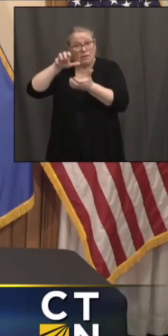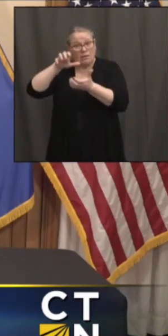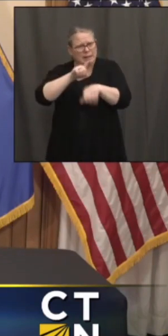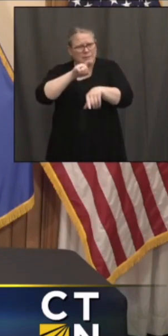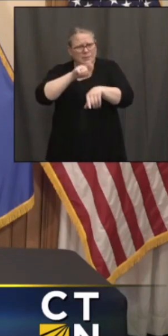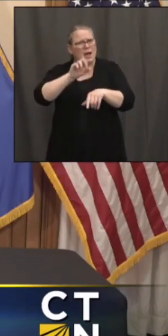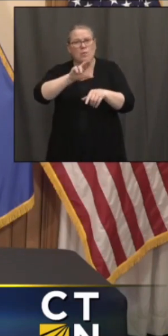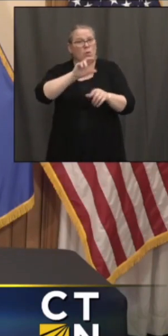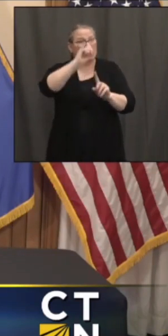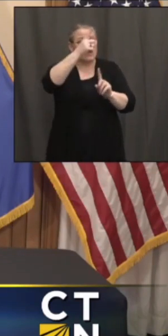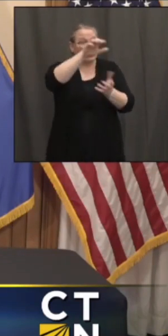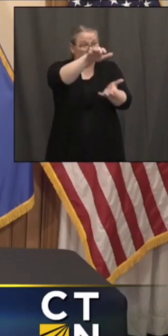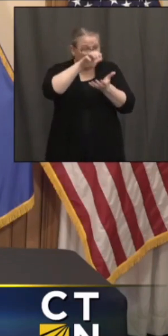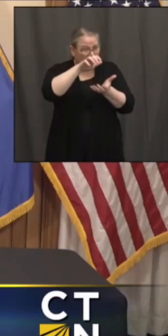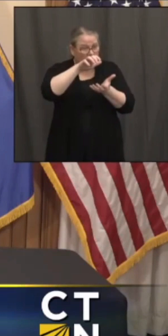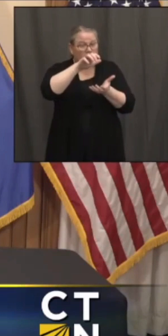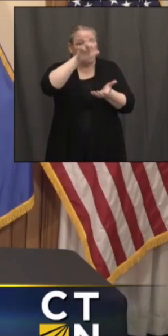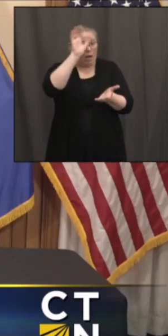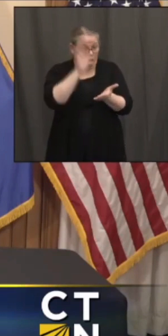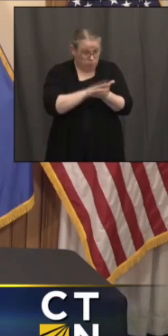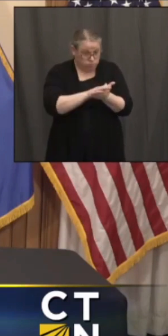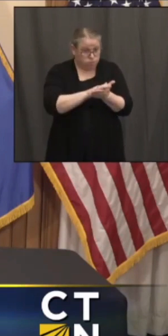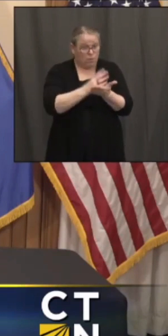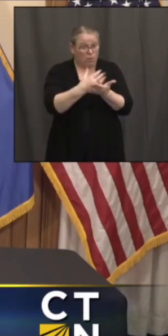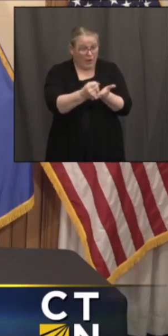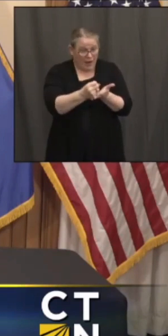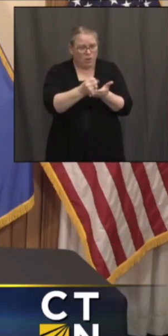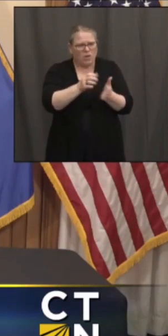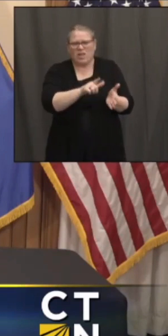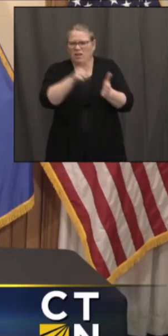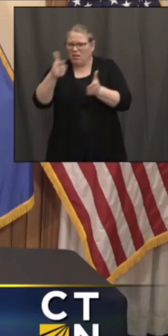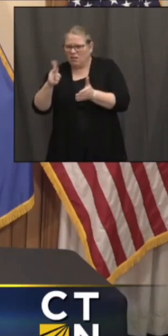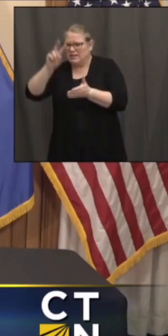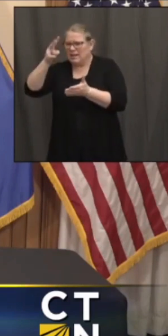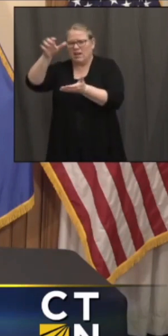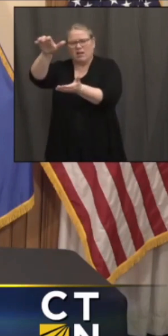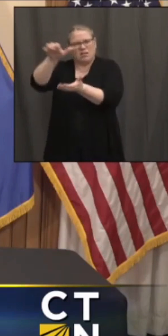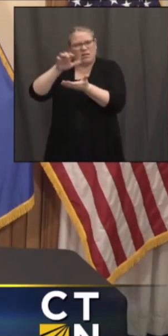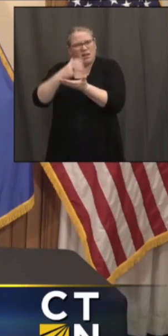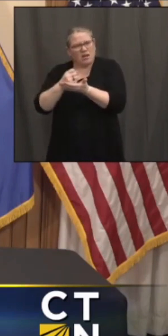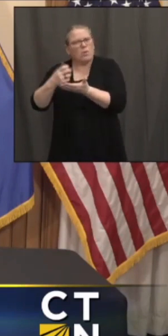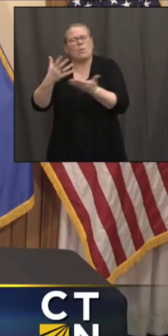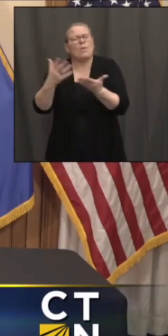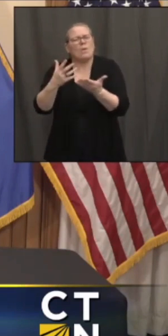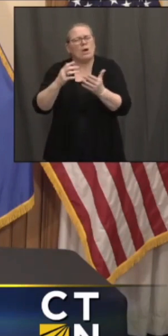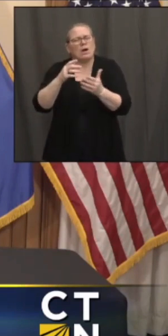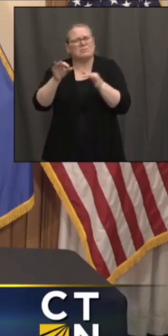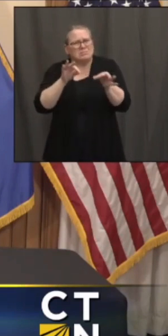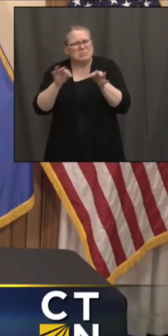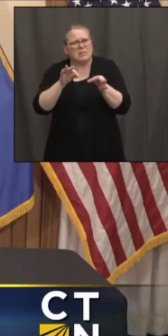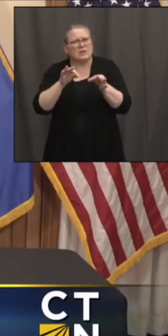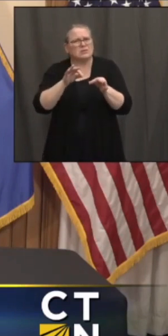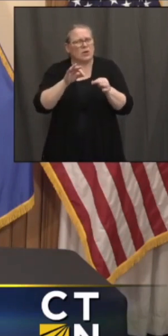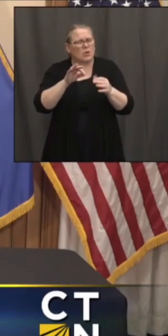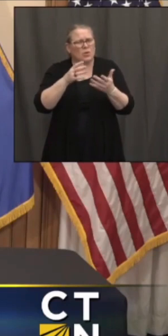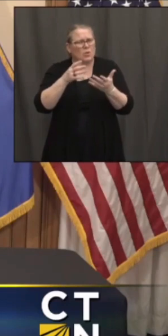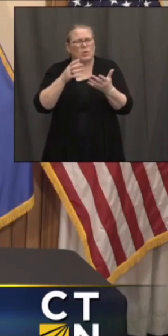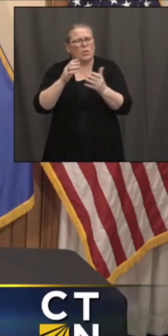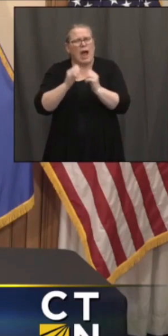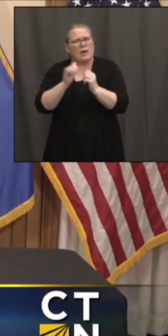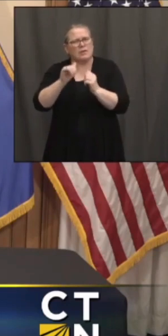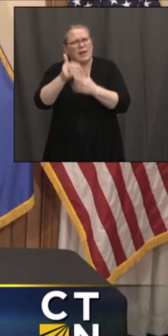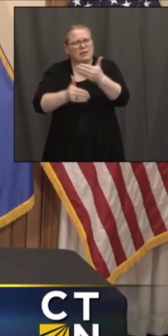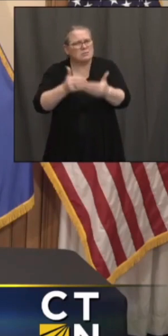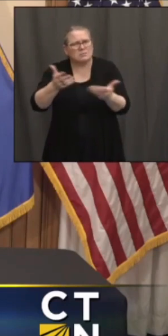46,900 first doses, I believe, we're receiving weekly. So does that mean we're getting an additional amount of second doses?